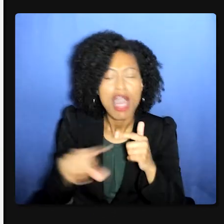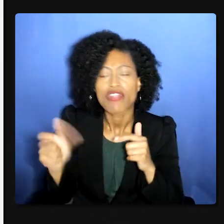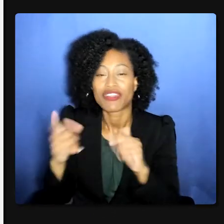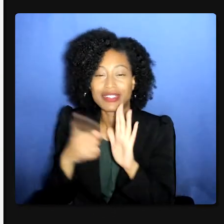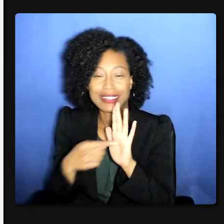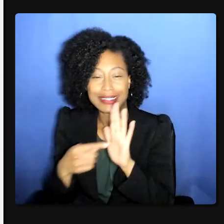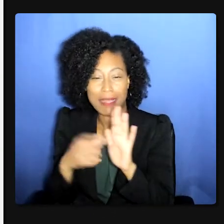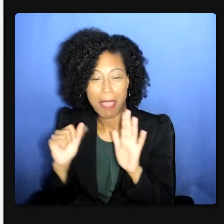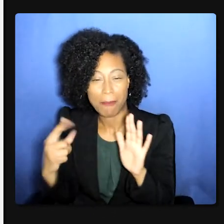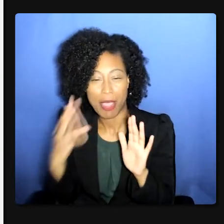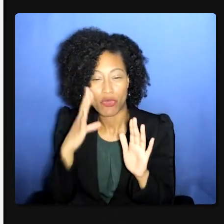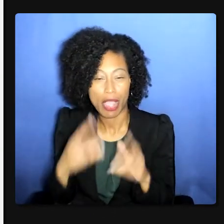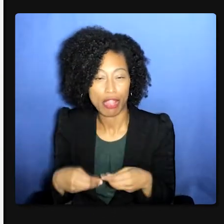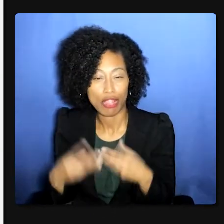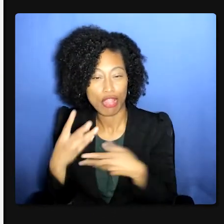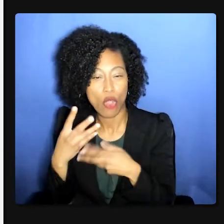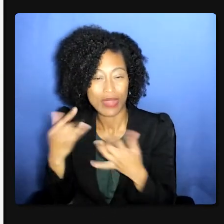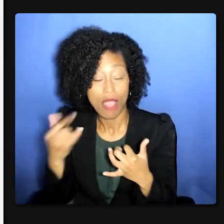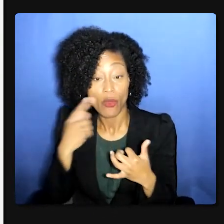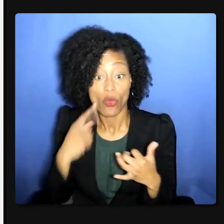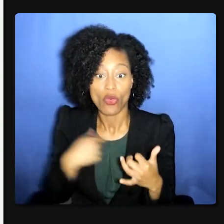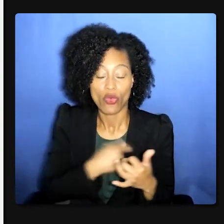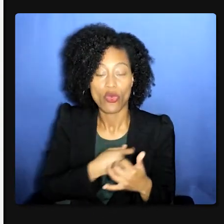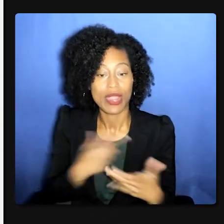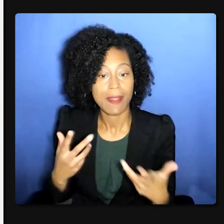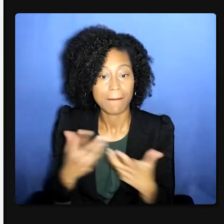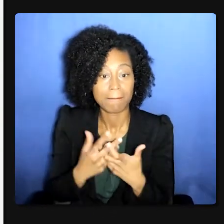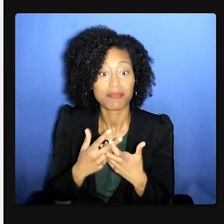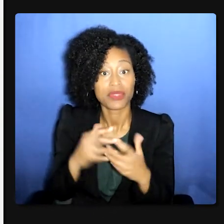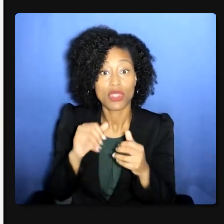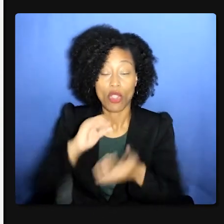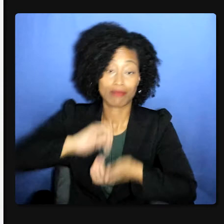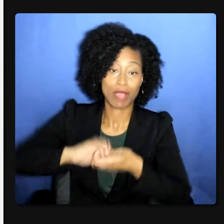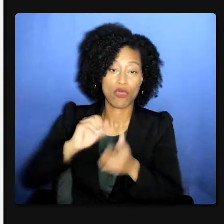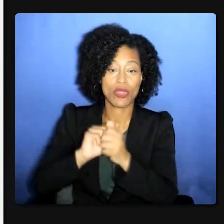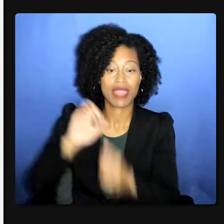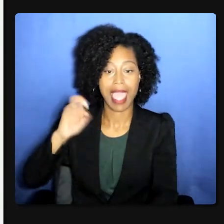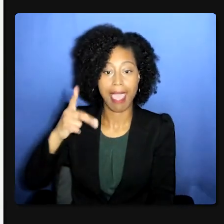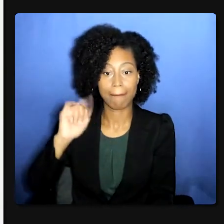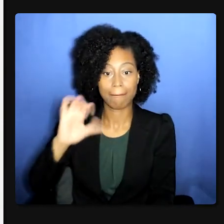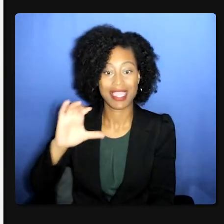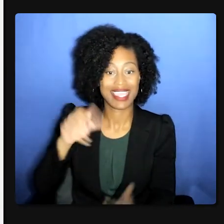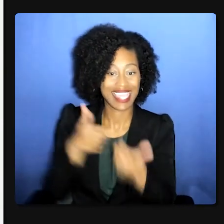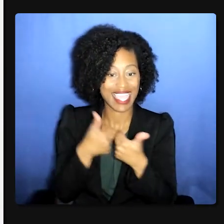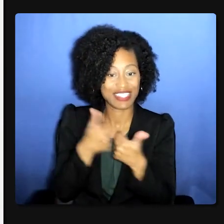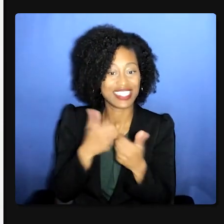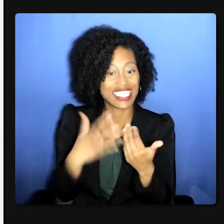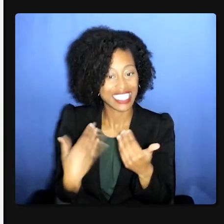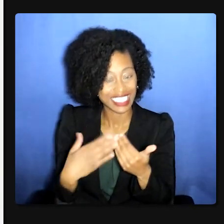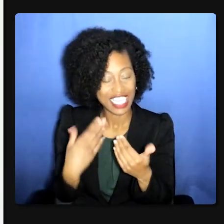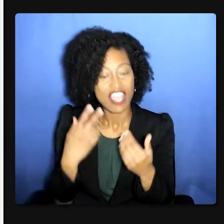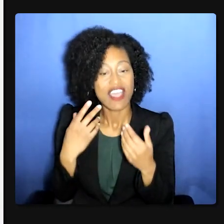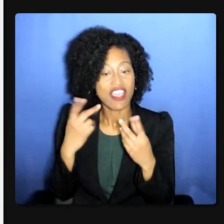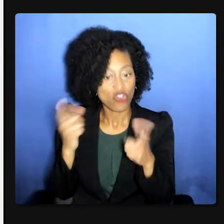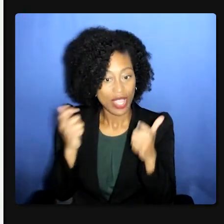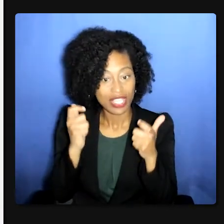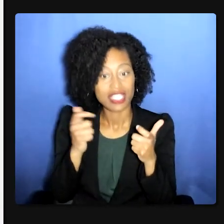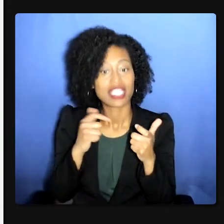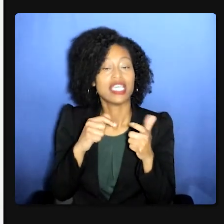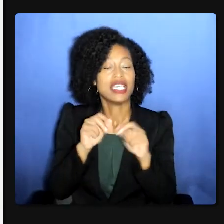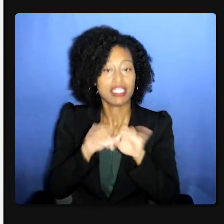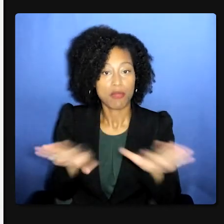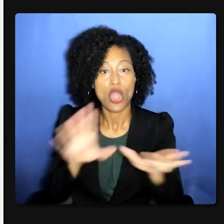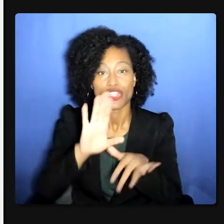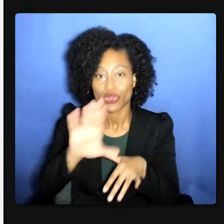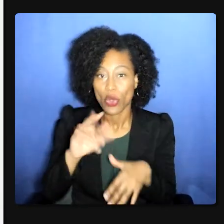to load here. We're glad to say we worked with Epic Games to easily and securely deploy your Unreal Engine pixel streaming